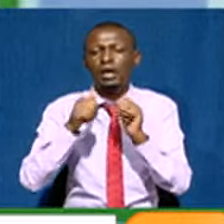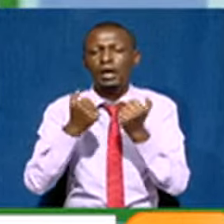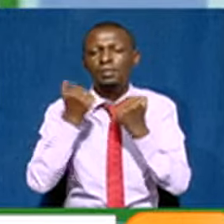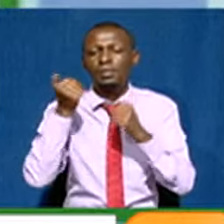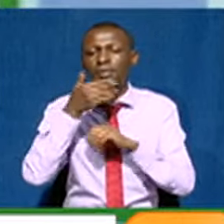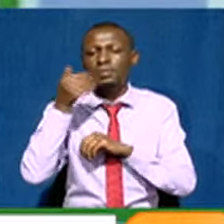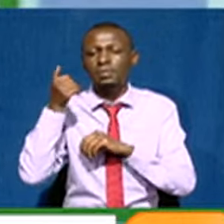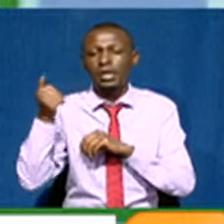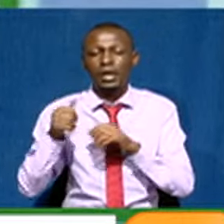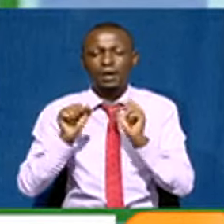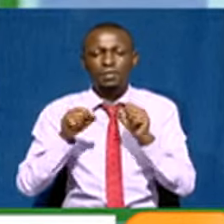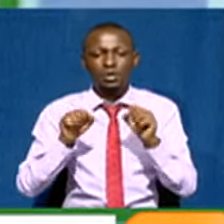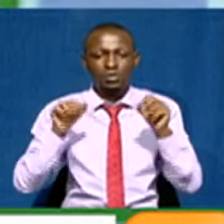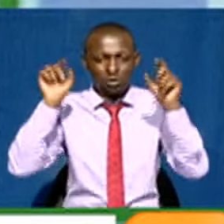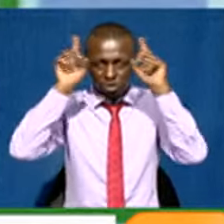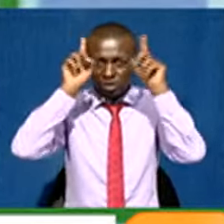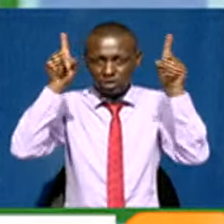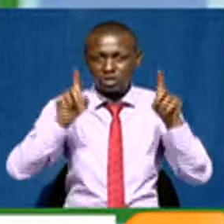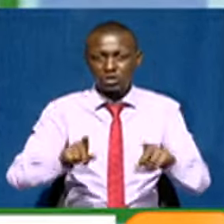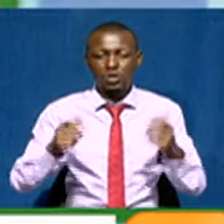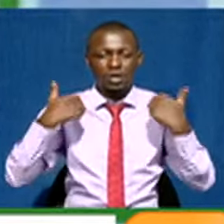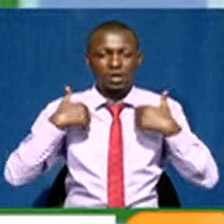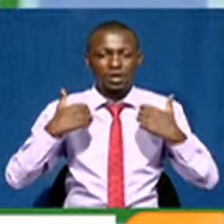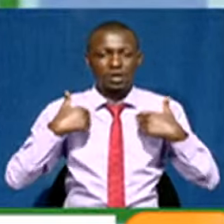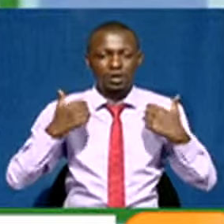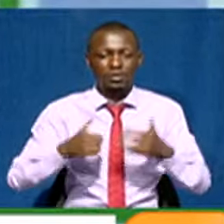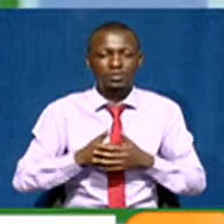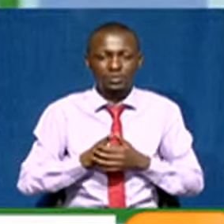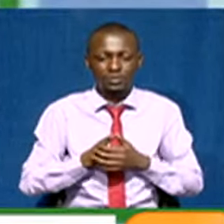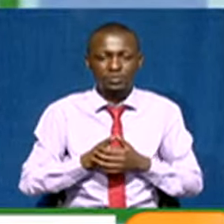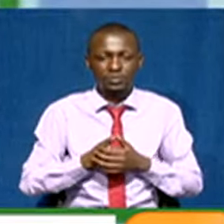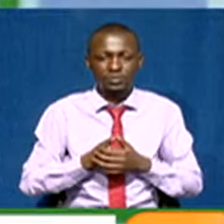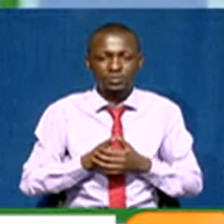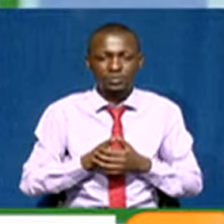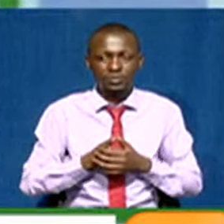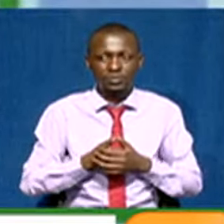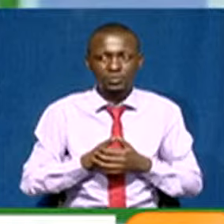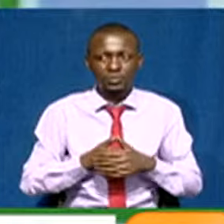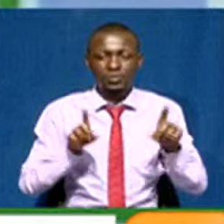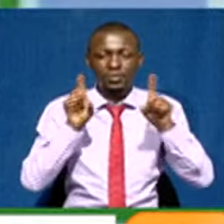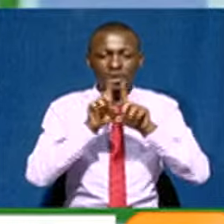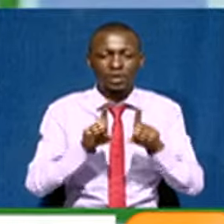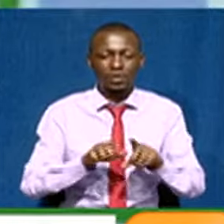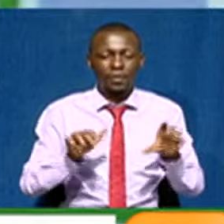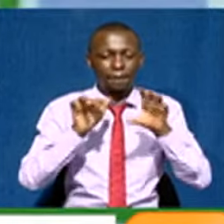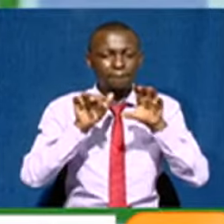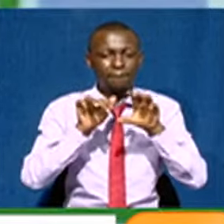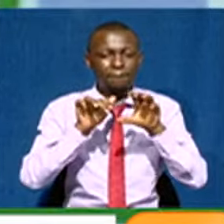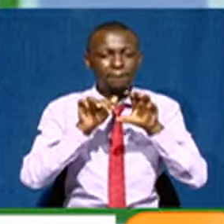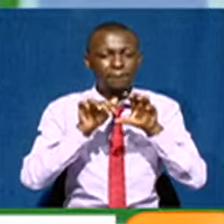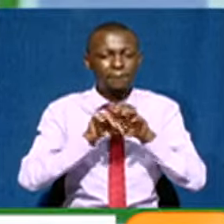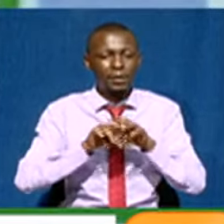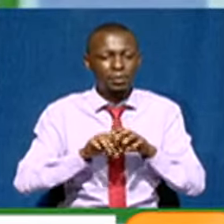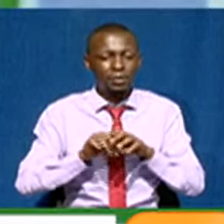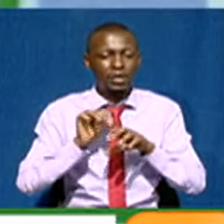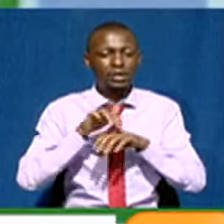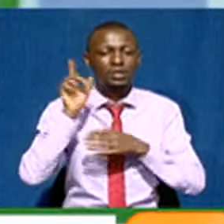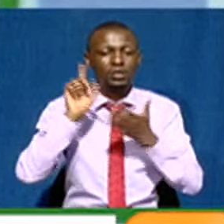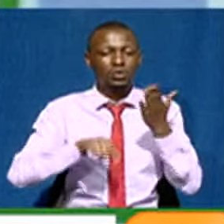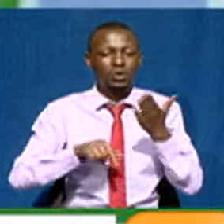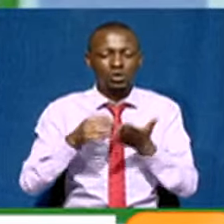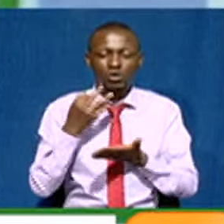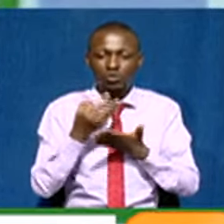some of the decisions that we made recently. So that aspect was strengthening the core, more so what the members actually enjoy in terms of the financial